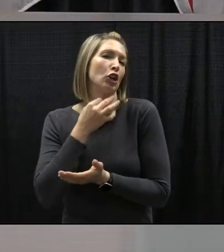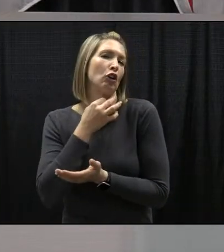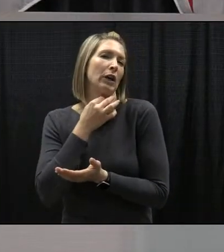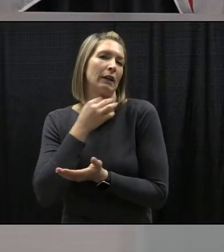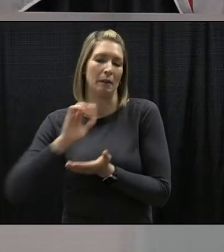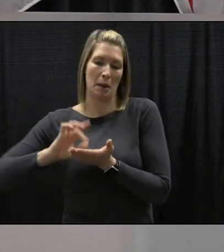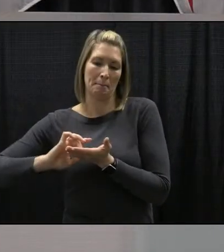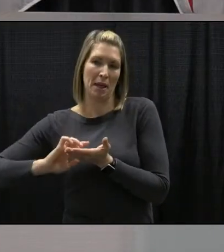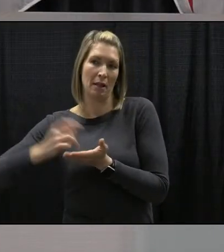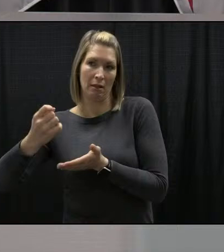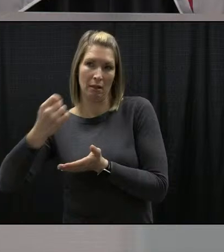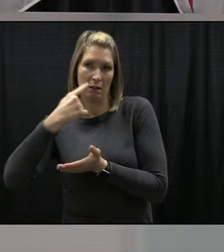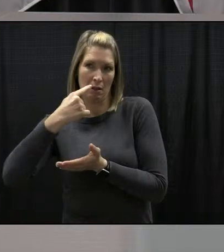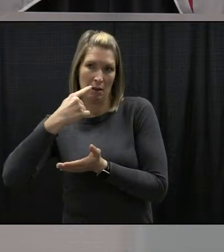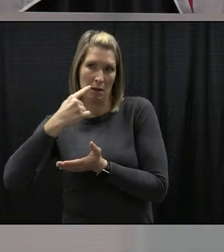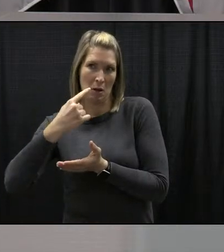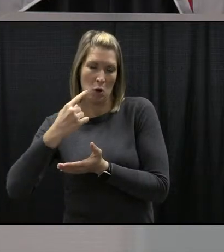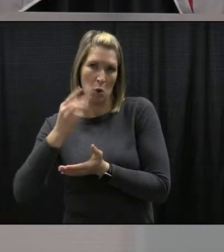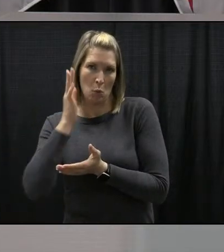way vaccines would be?